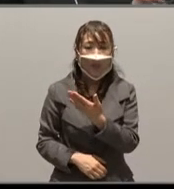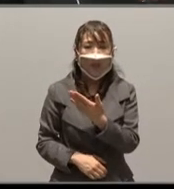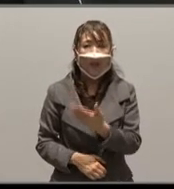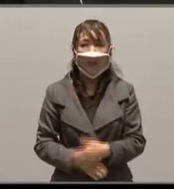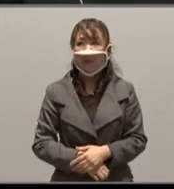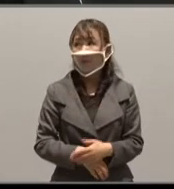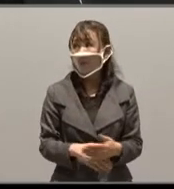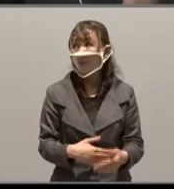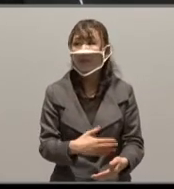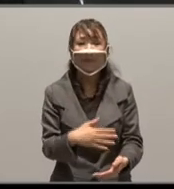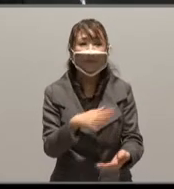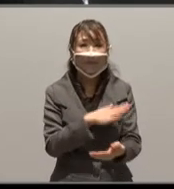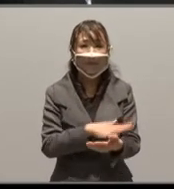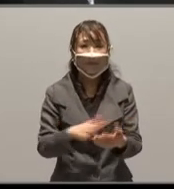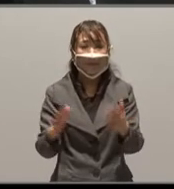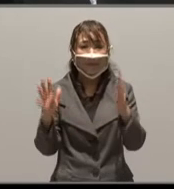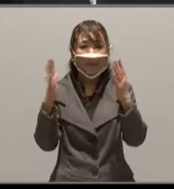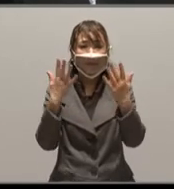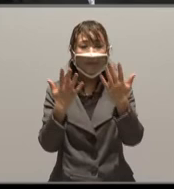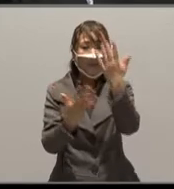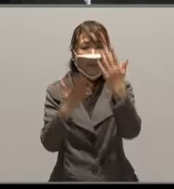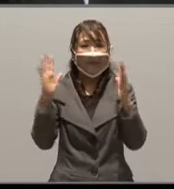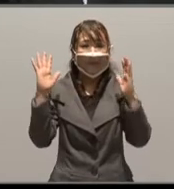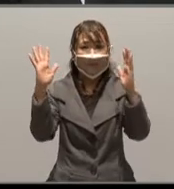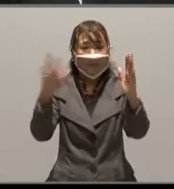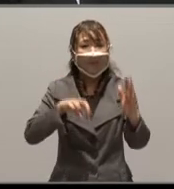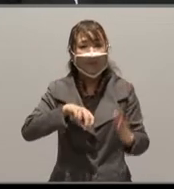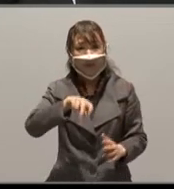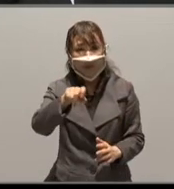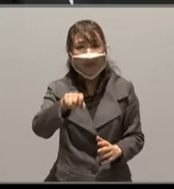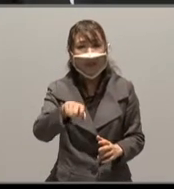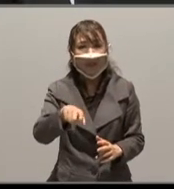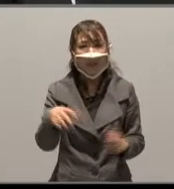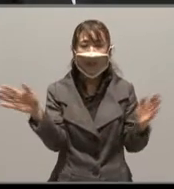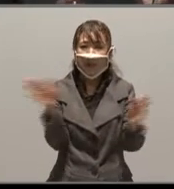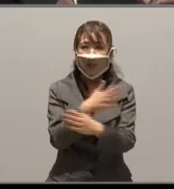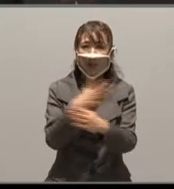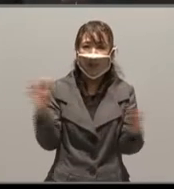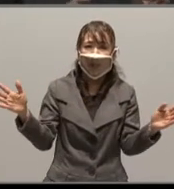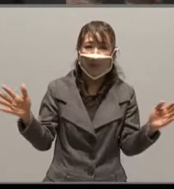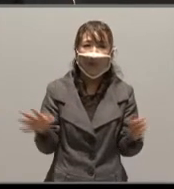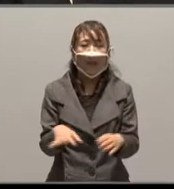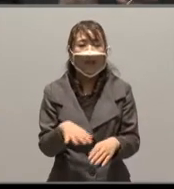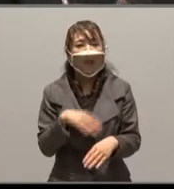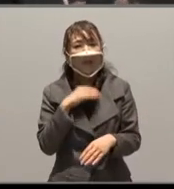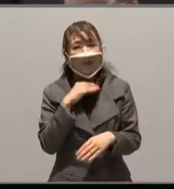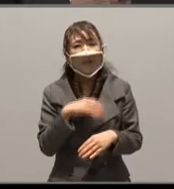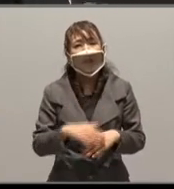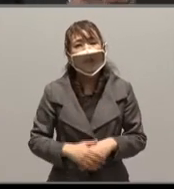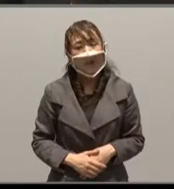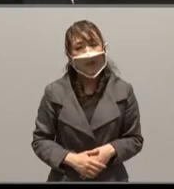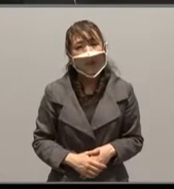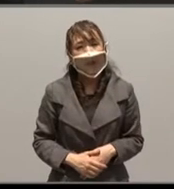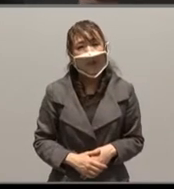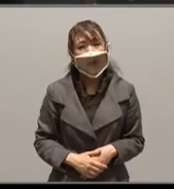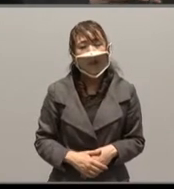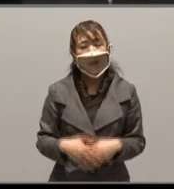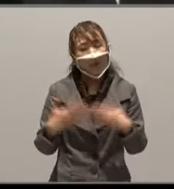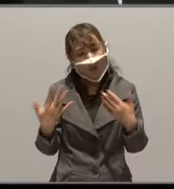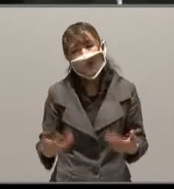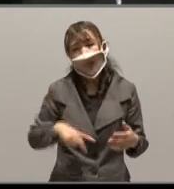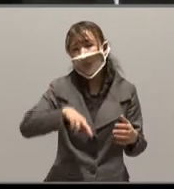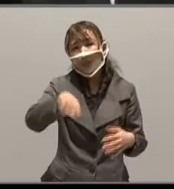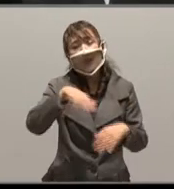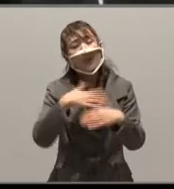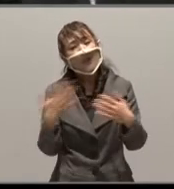forest bathing on this beautiful forest once again. First, world's first for forest bathing experiment. And